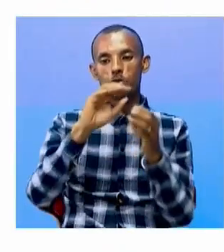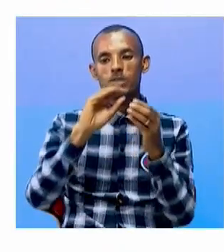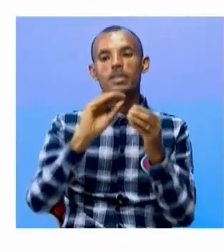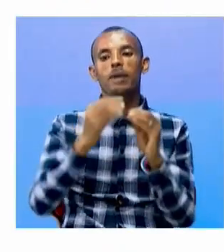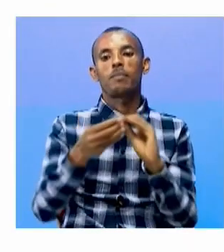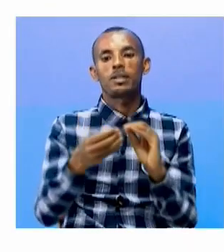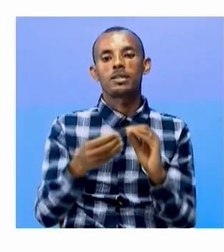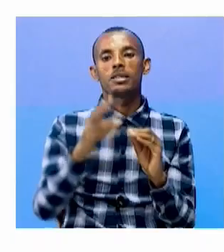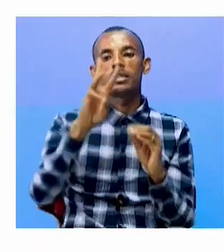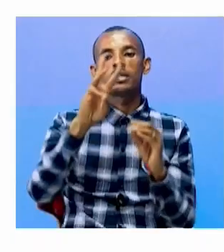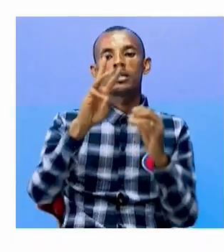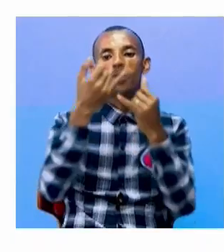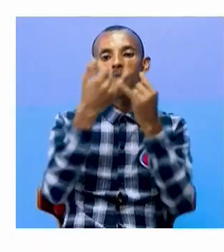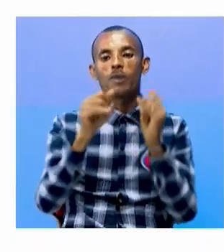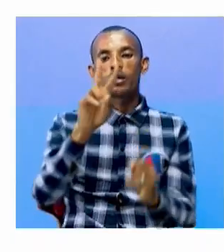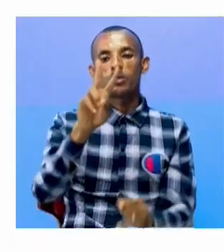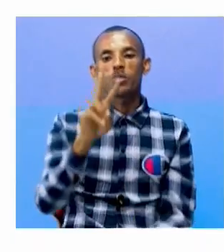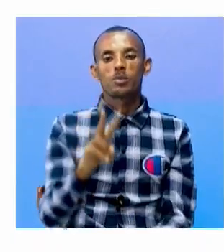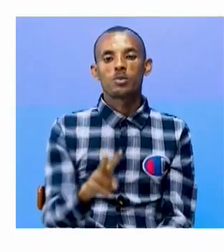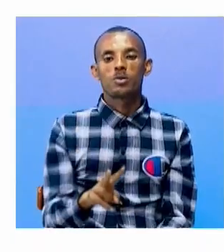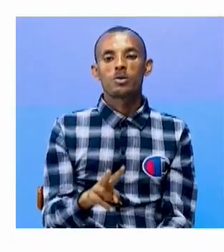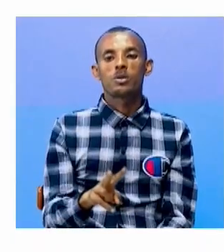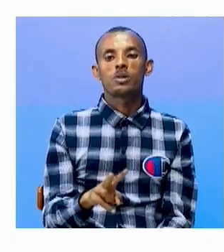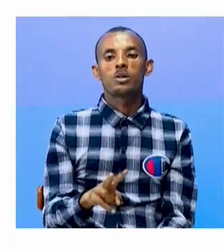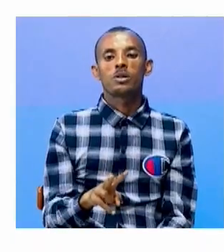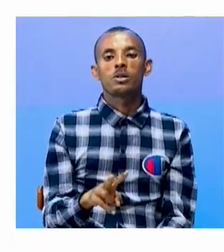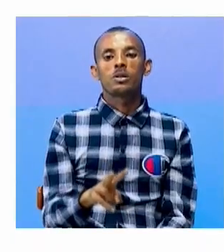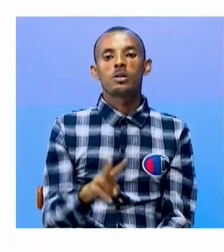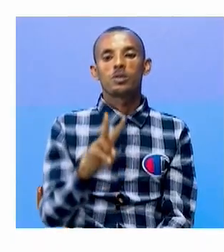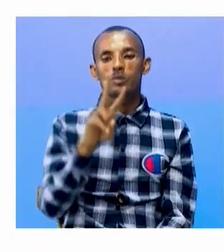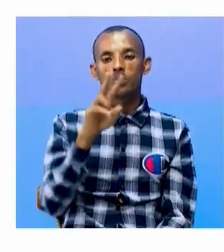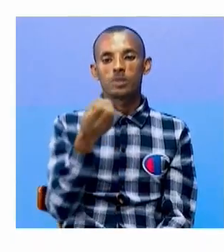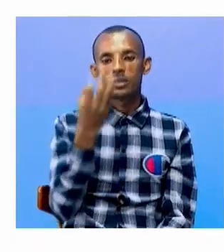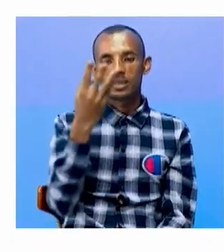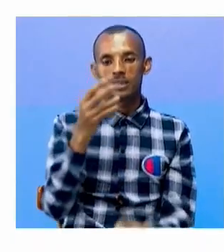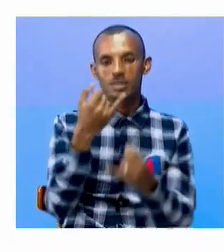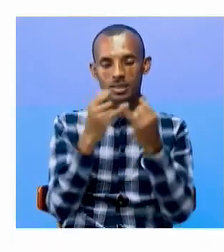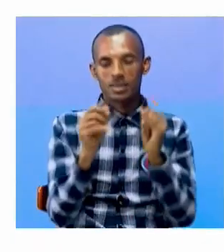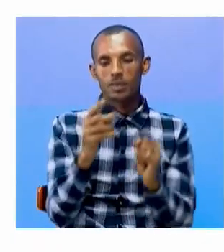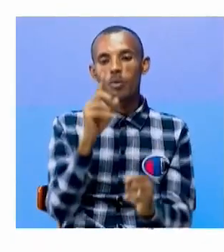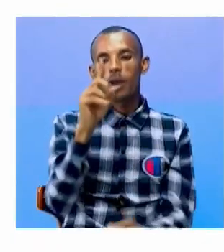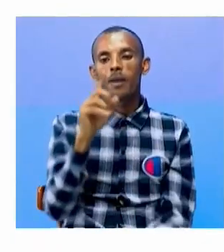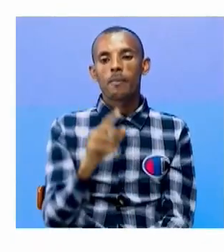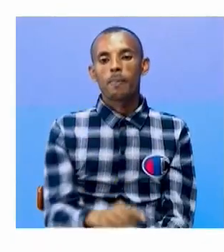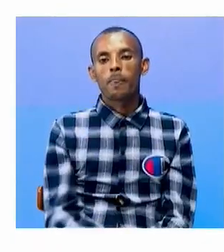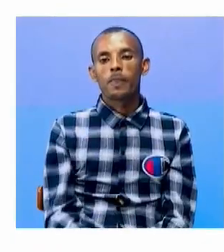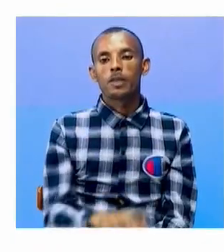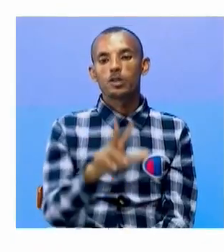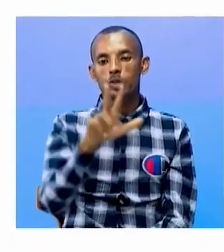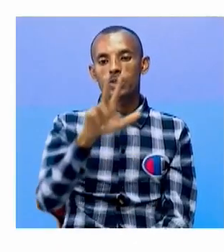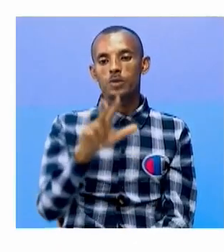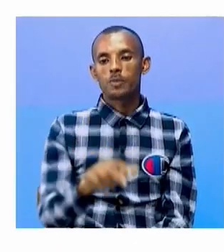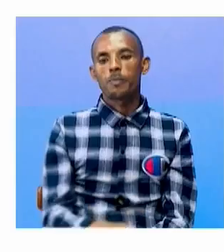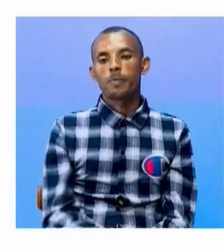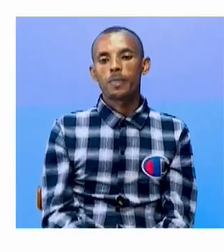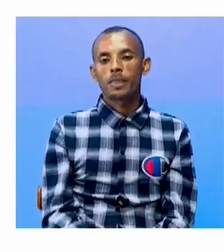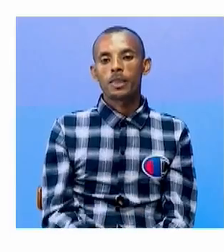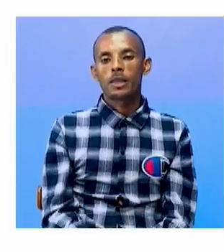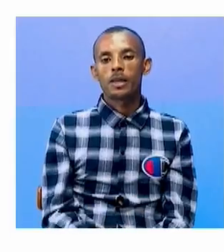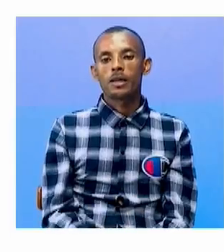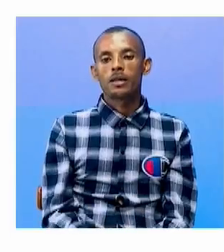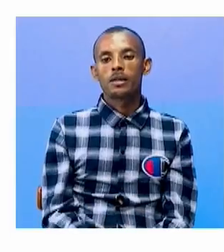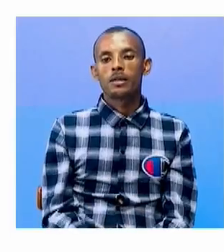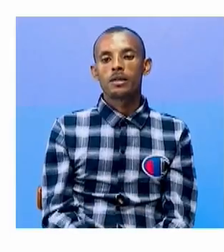2. So by 2 is 1, by 2 it is, when you divide 6 by 2 you have